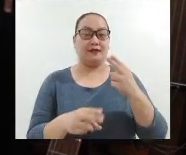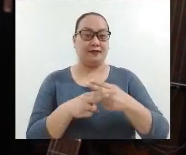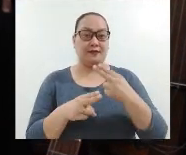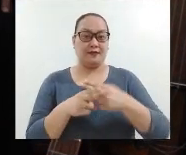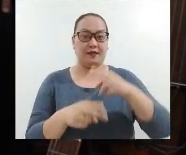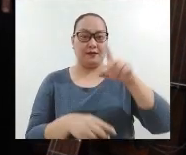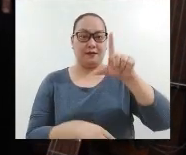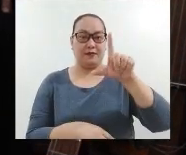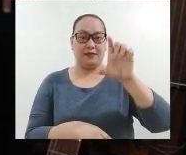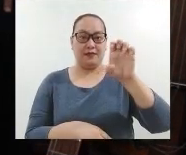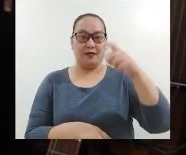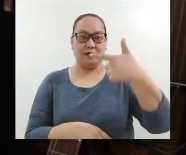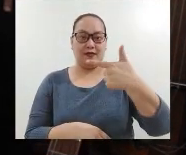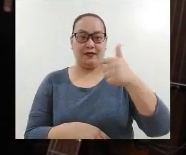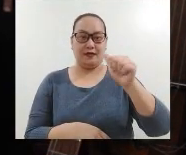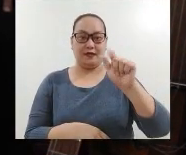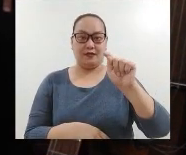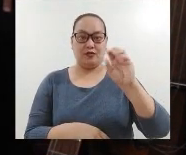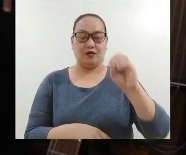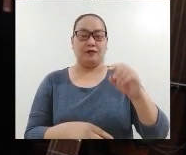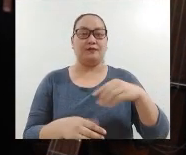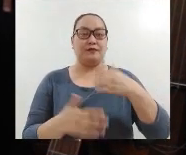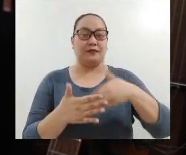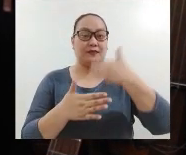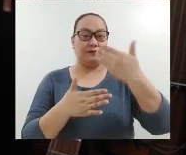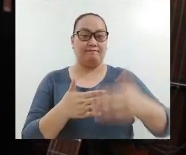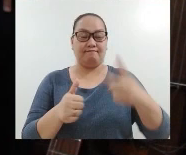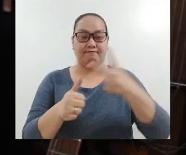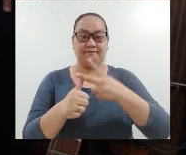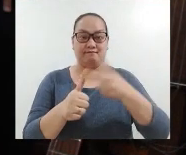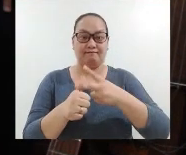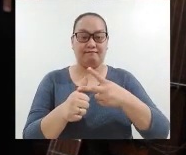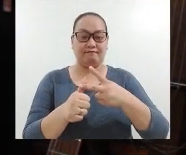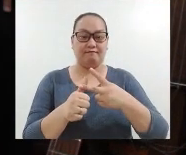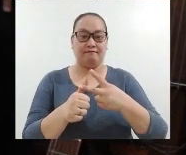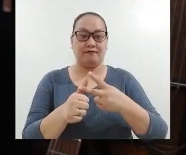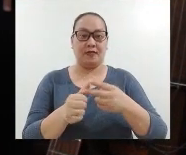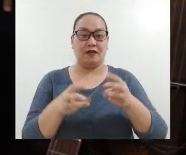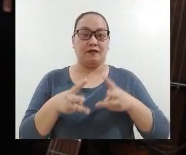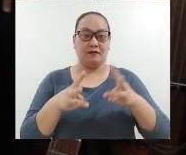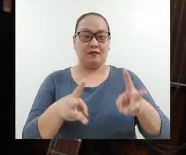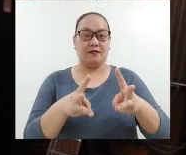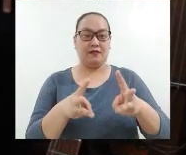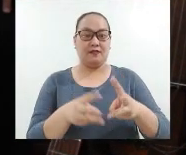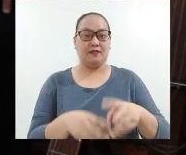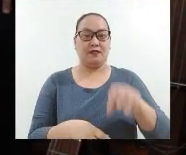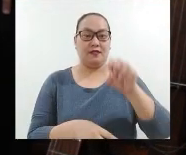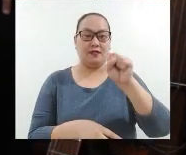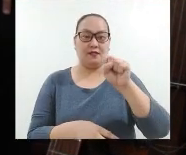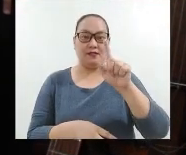legato. And the second technique is staccato. Staccato means detach.